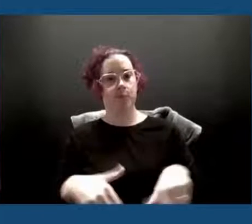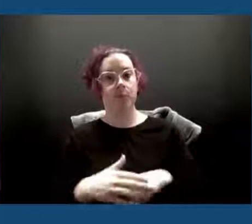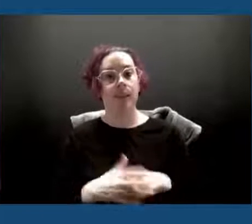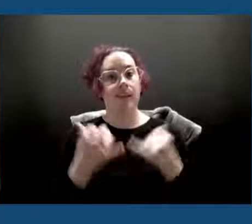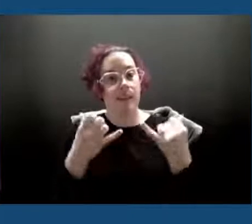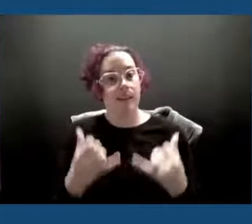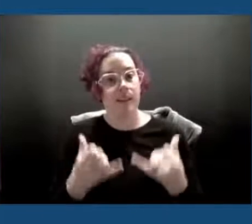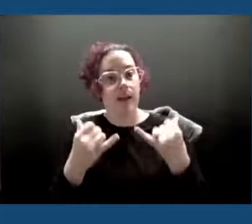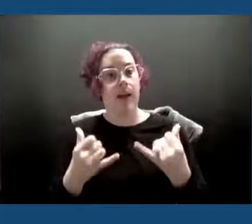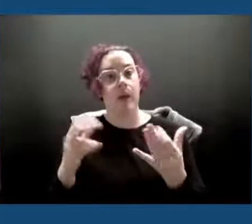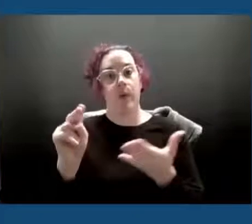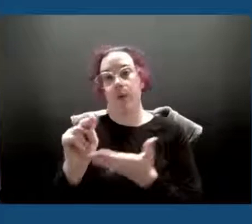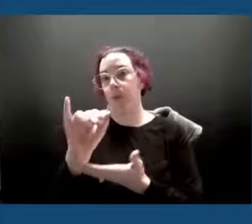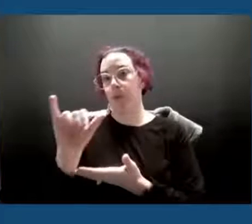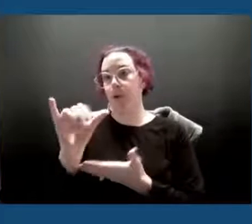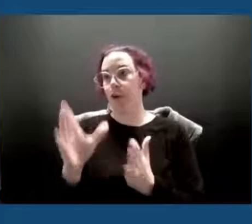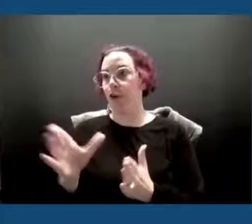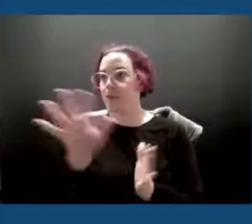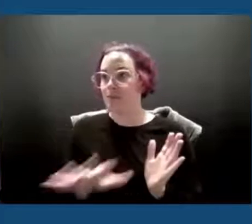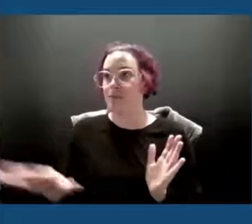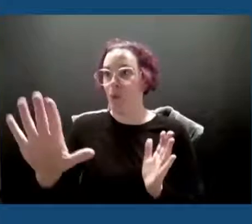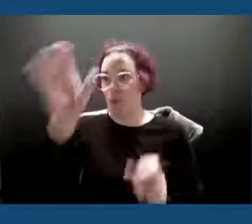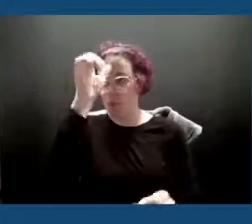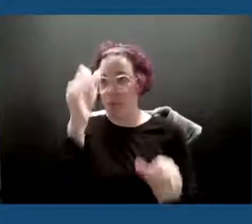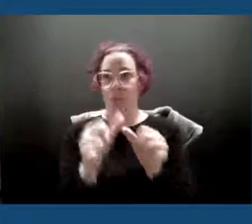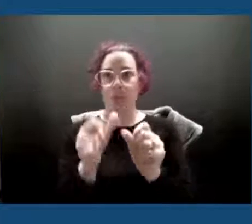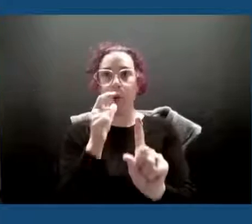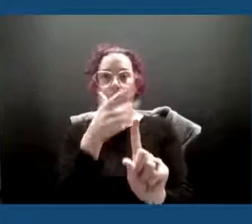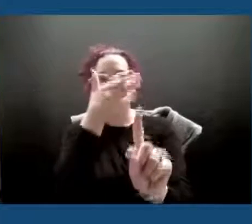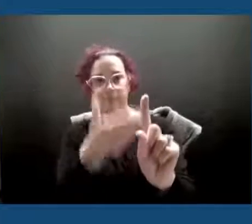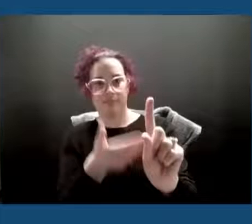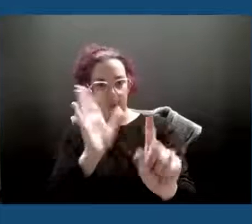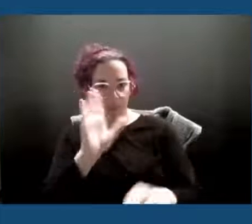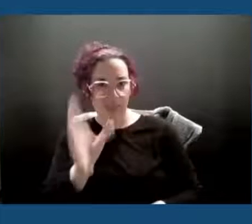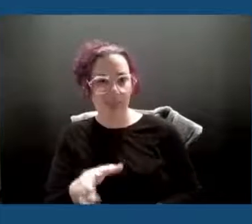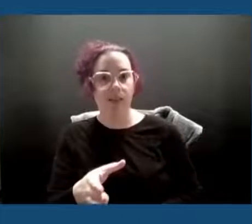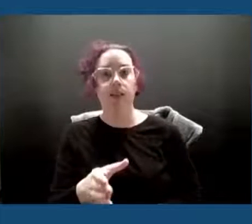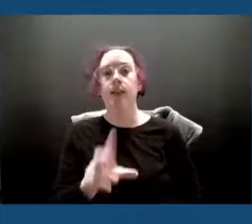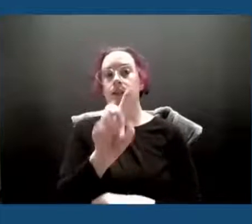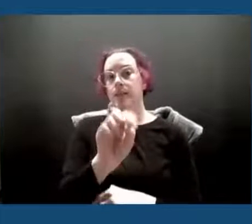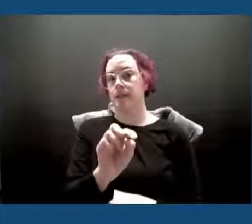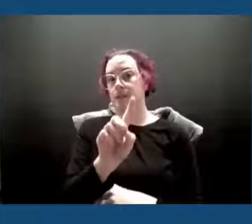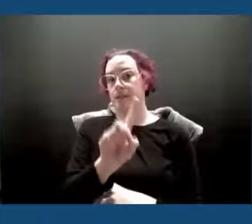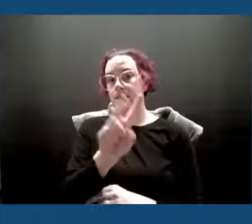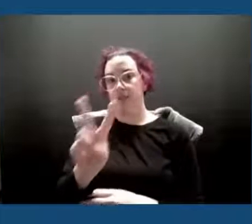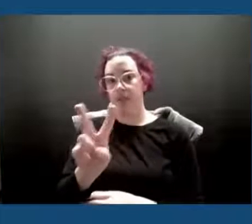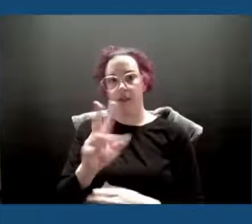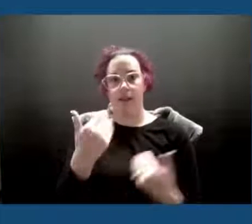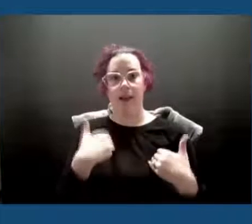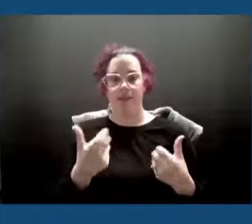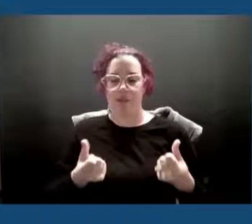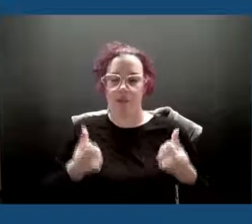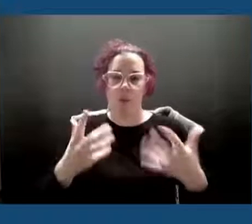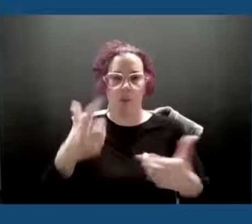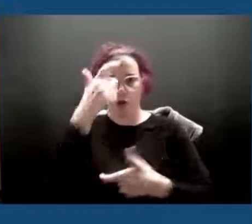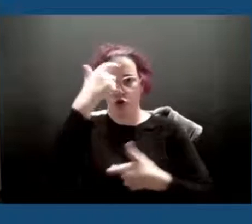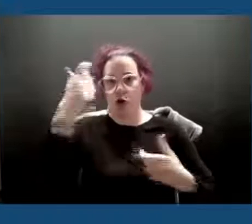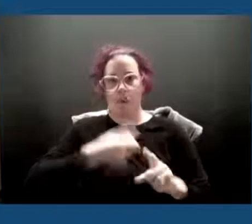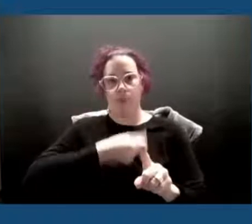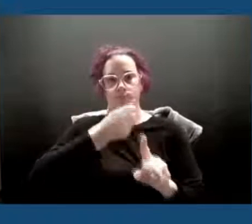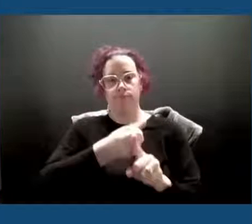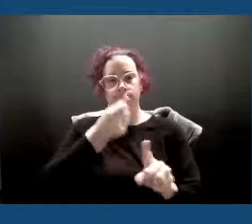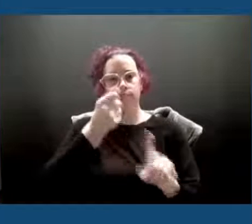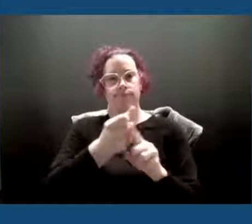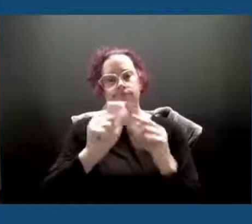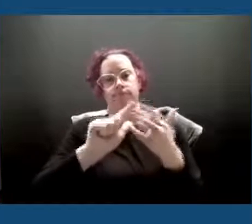New Yorkers everywhere will too. Domestic violence leaves a trail of trauma that affects entire